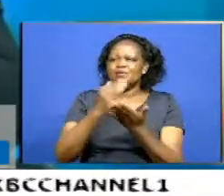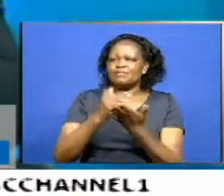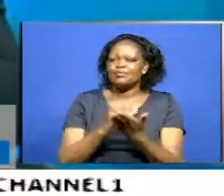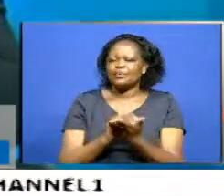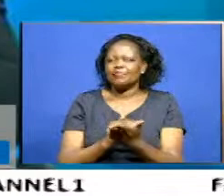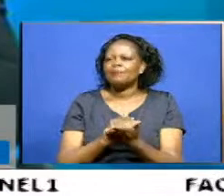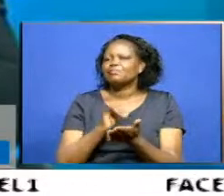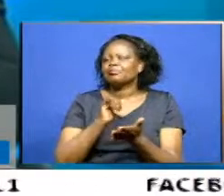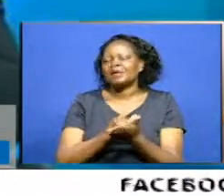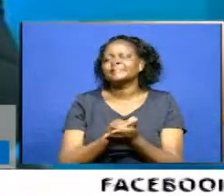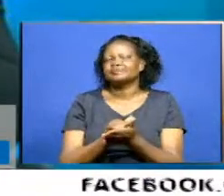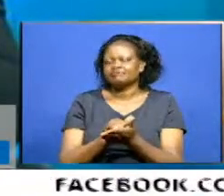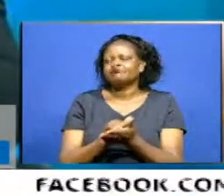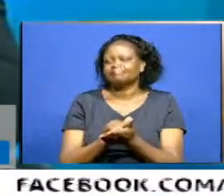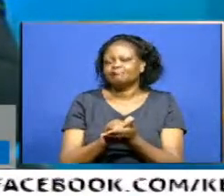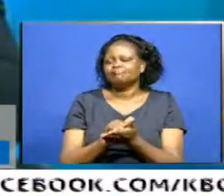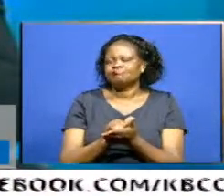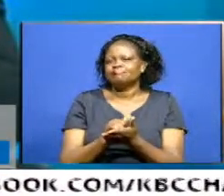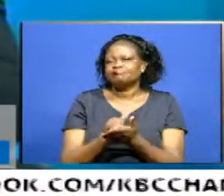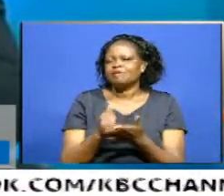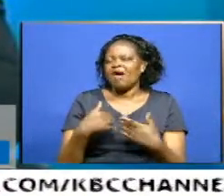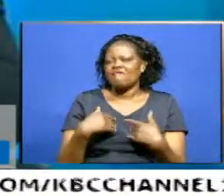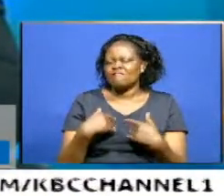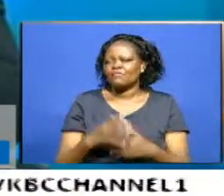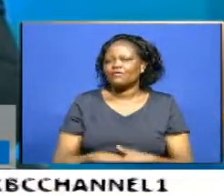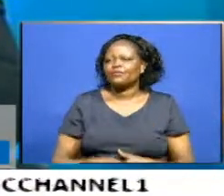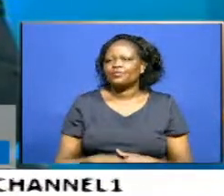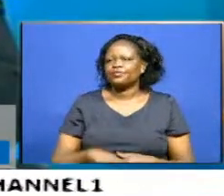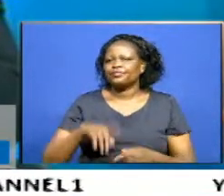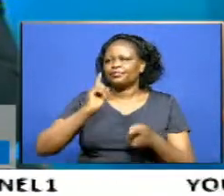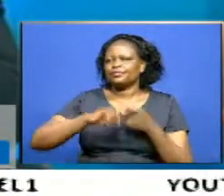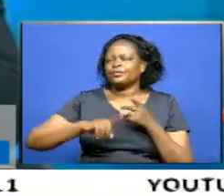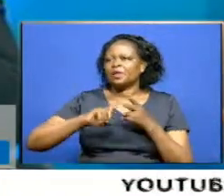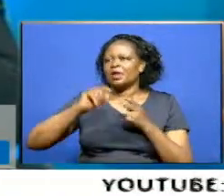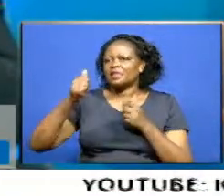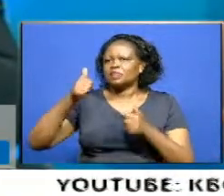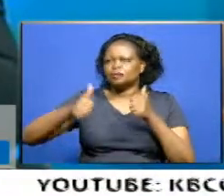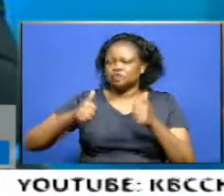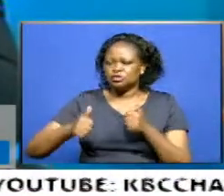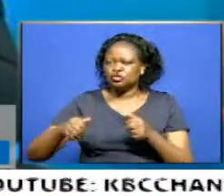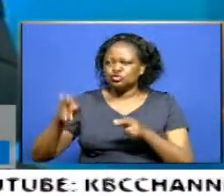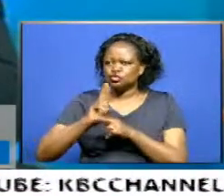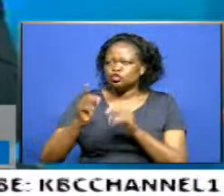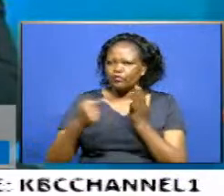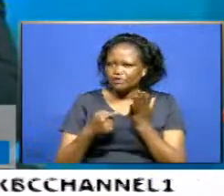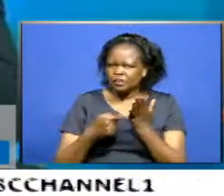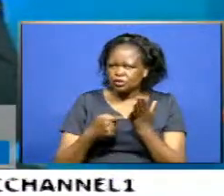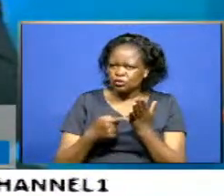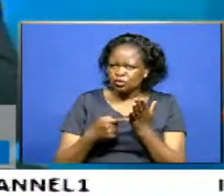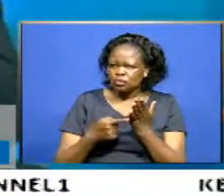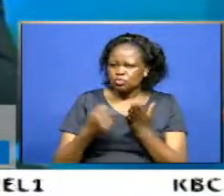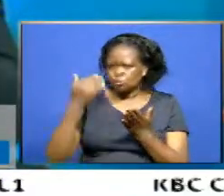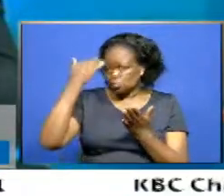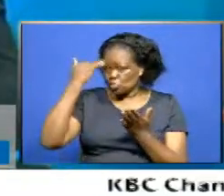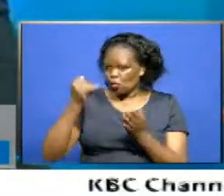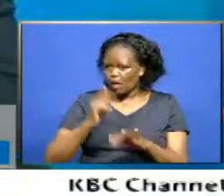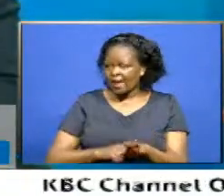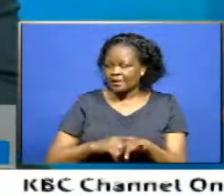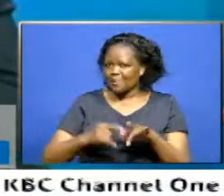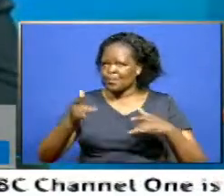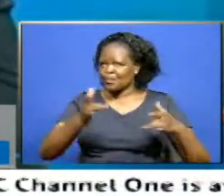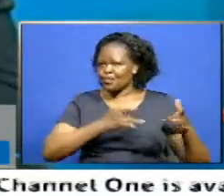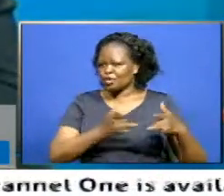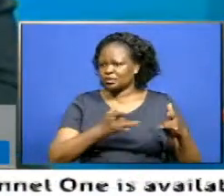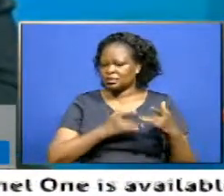to secure. The other element that I think can play a very, very key role is the use of technology. So when you look at, we